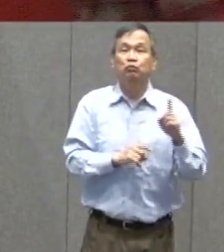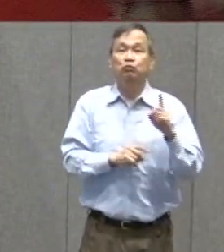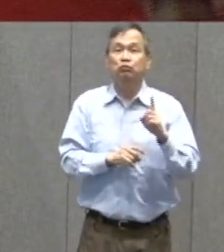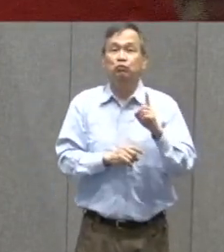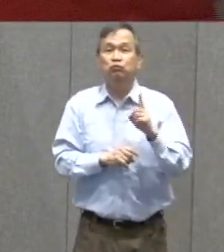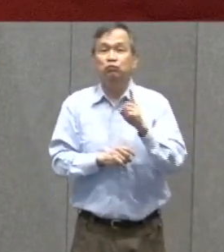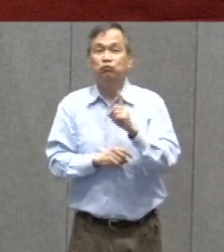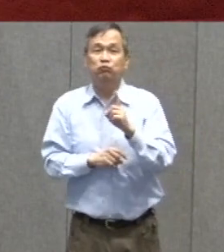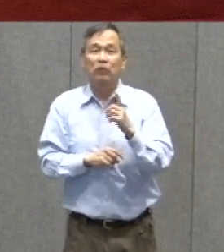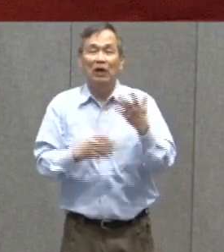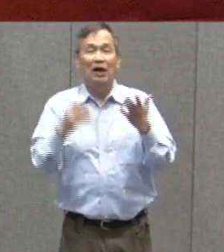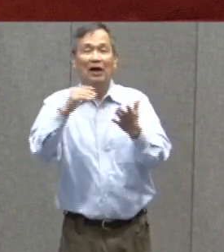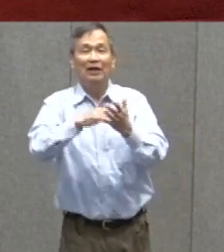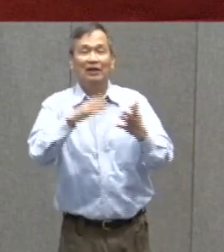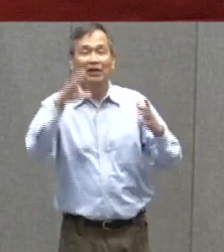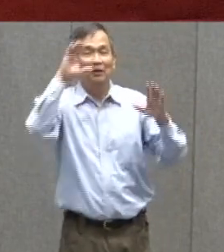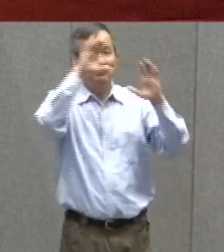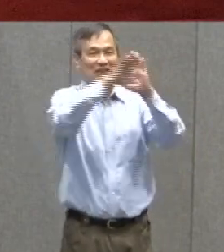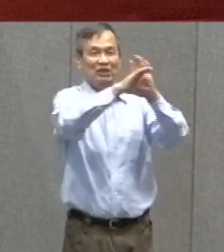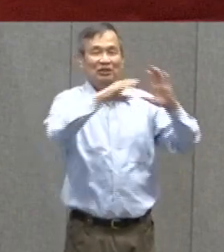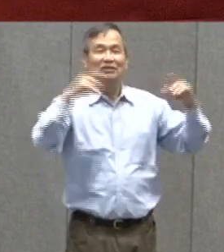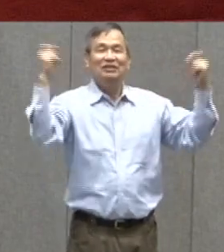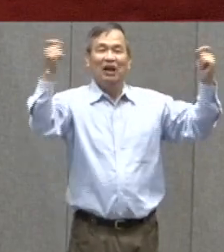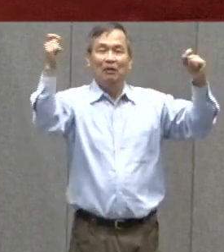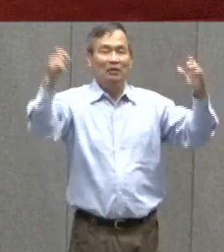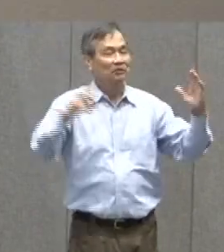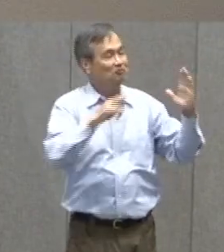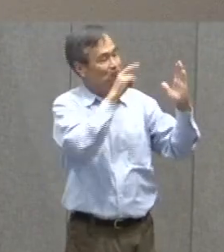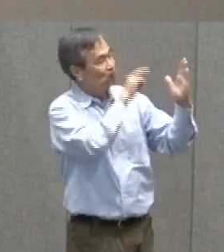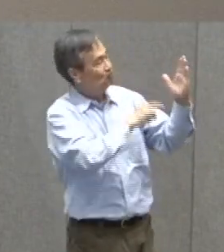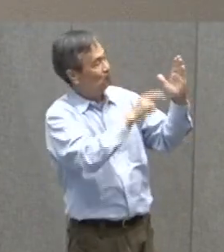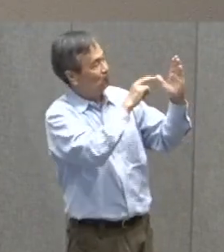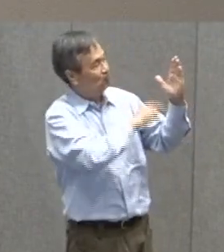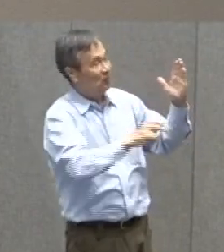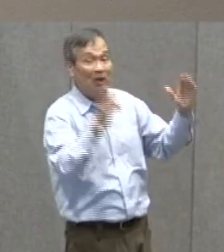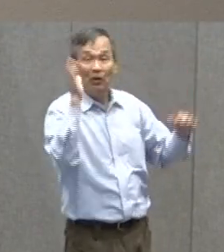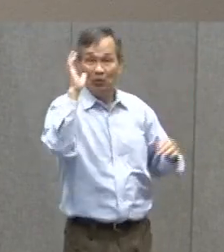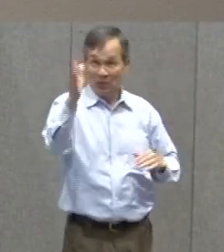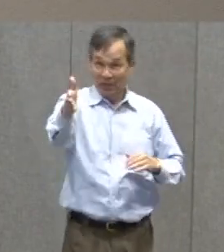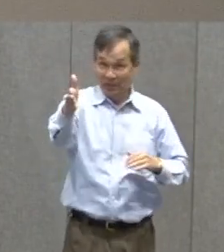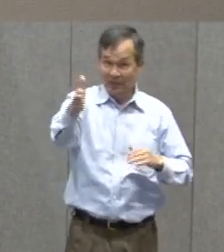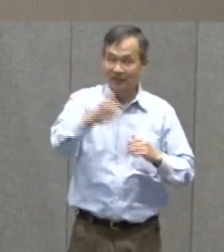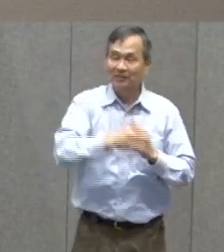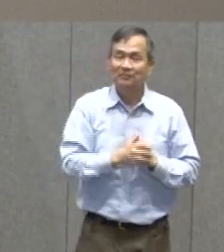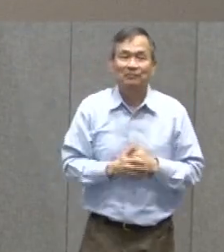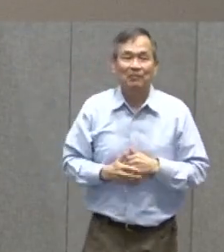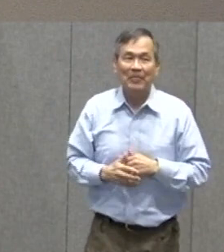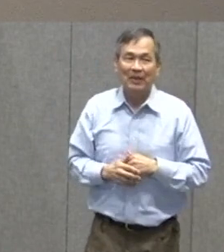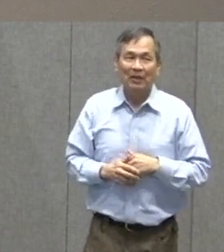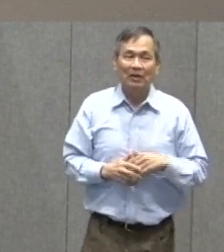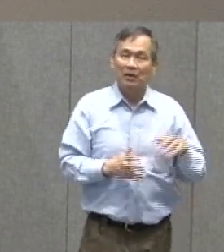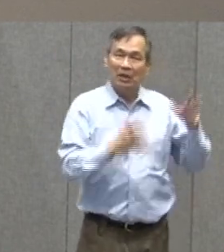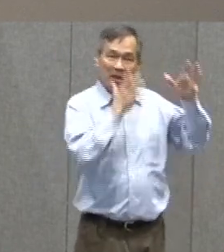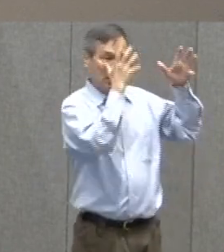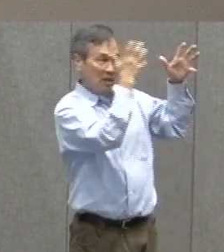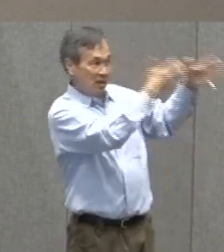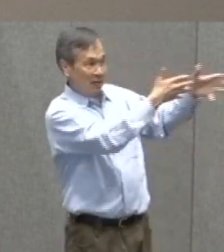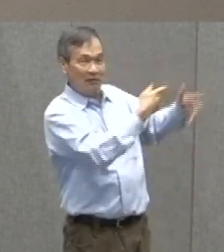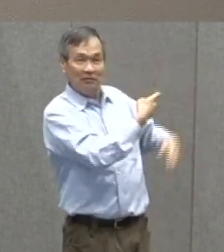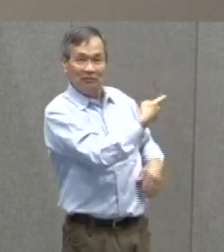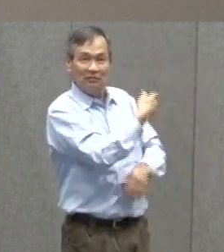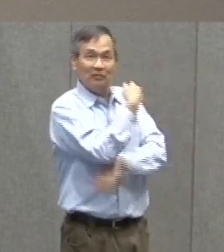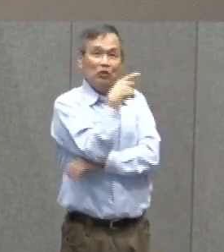our neighborhood celebration photograph, and we're going to display it there for you to